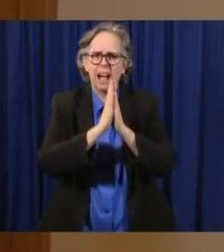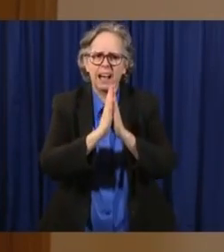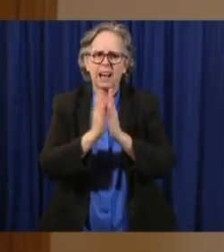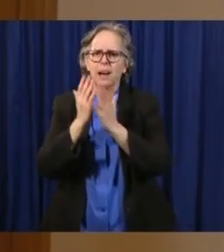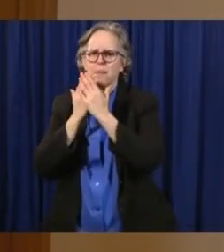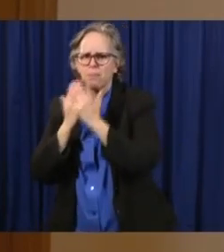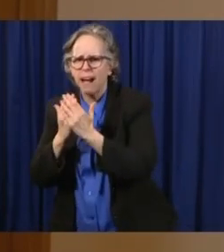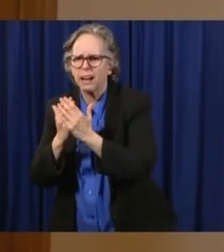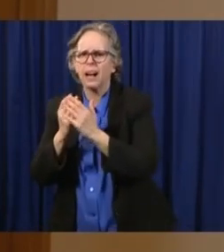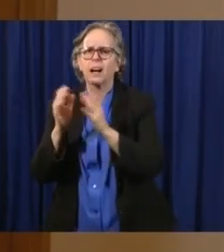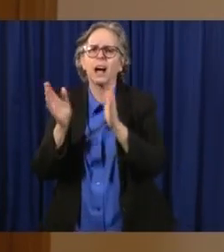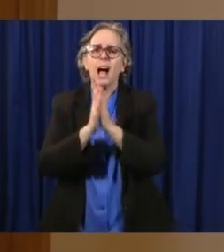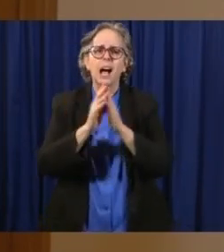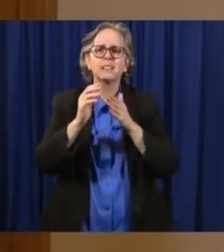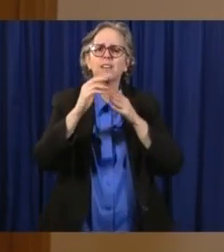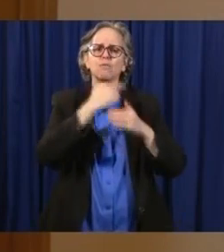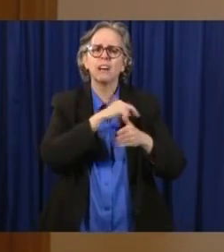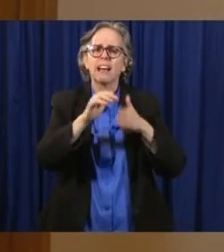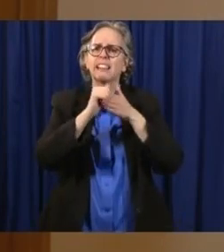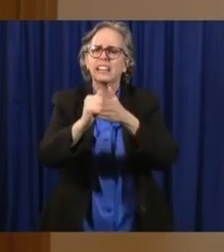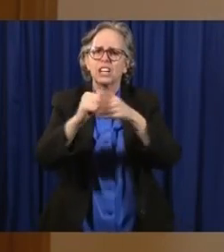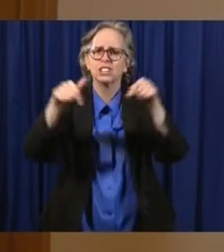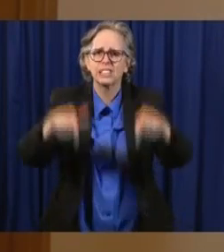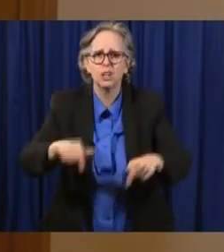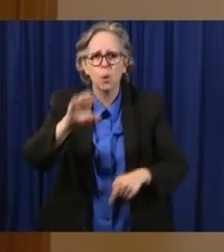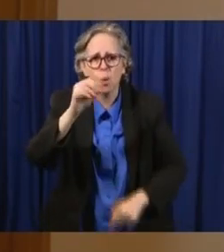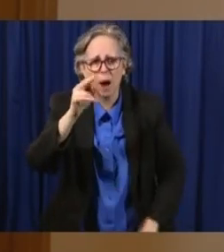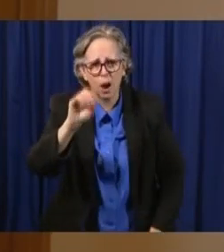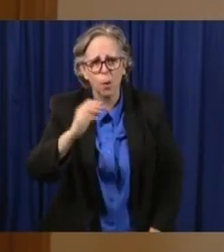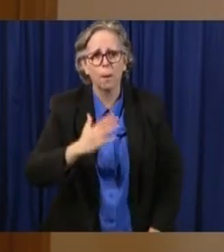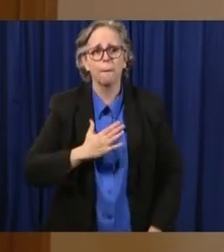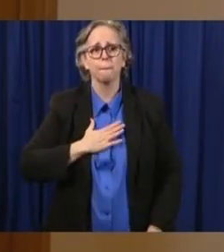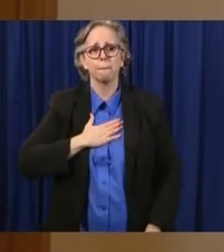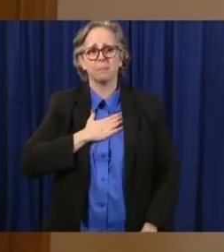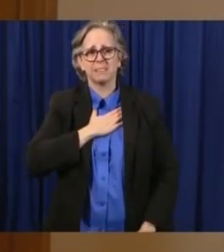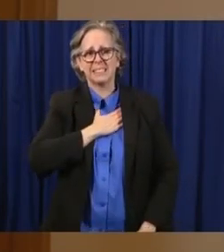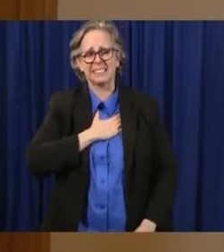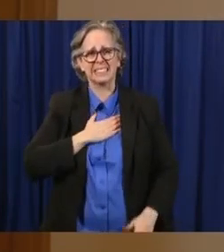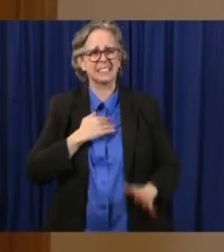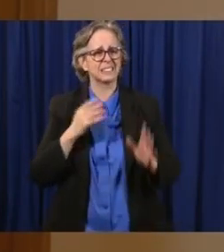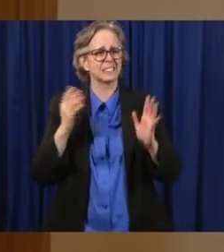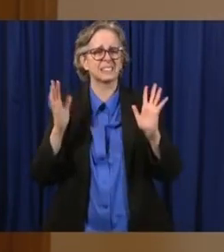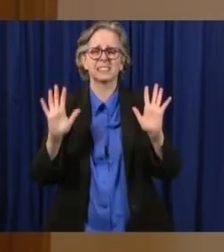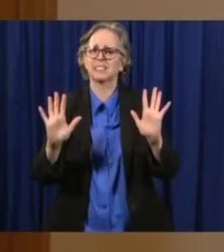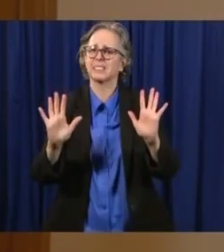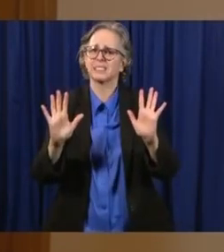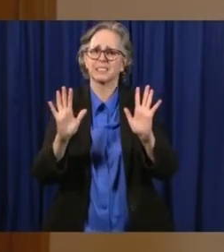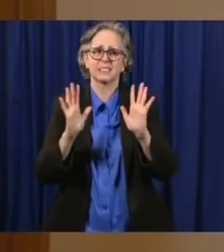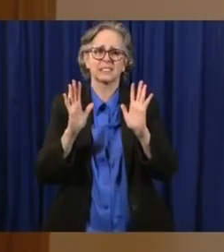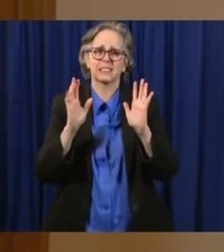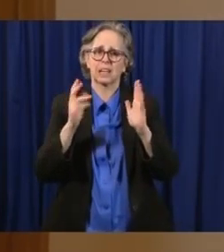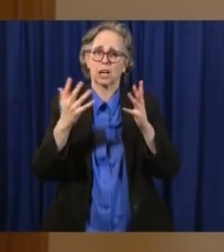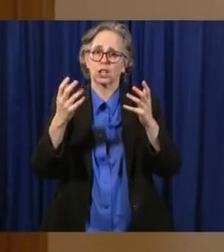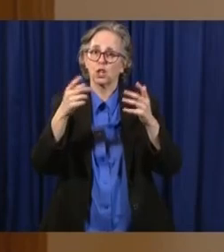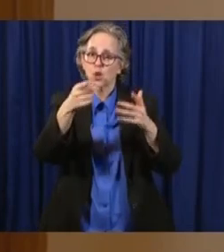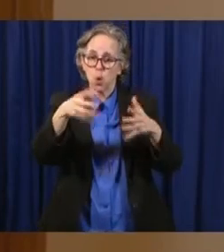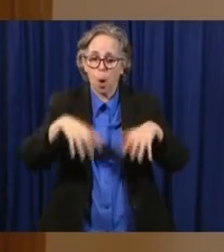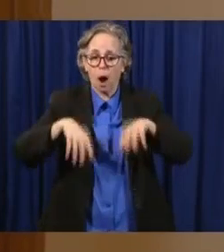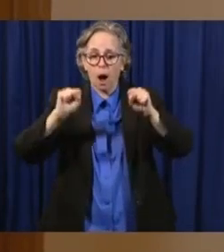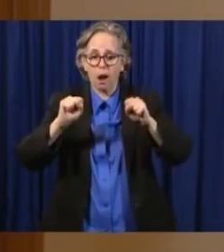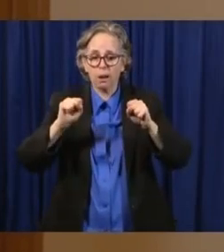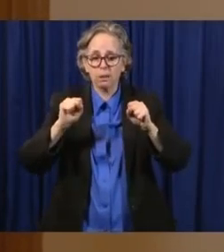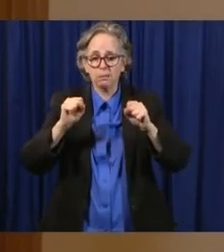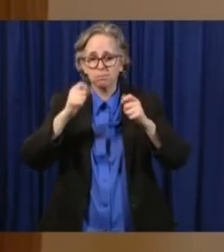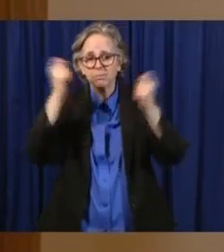state. One of the worst things we can do is congregate in any way that puts our population at